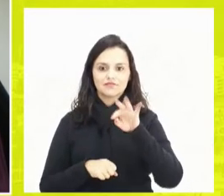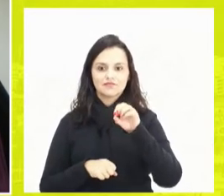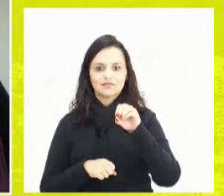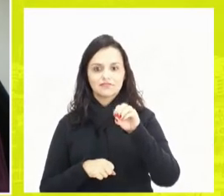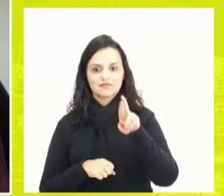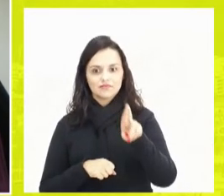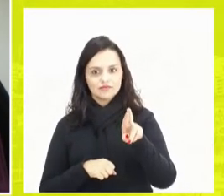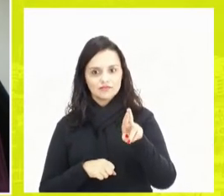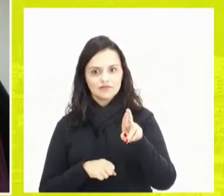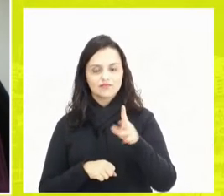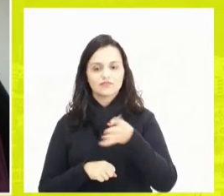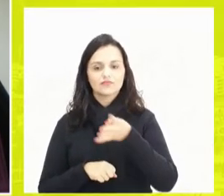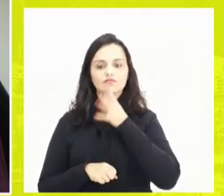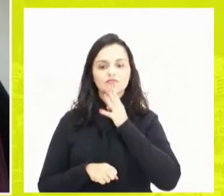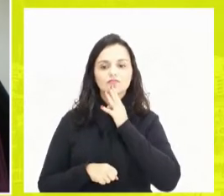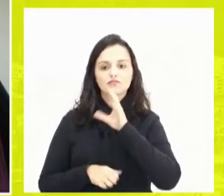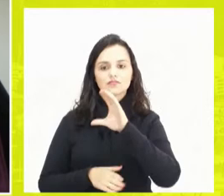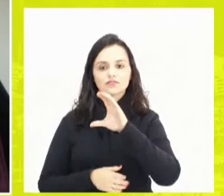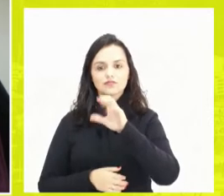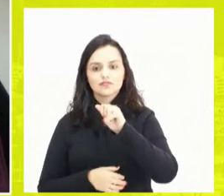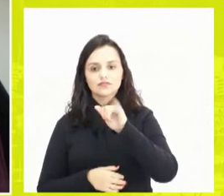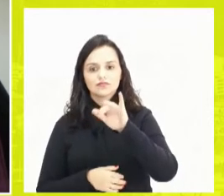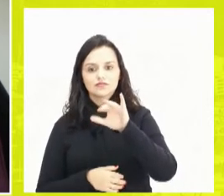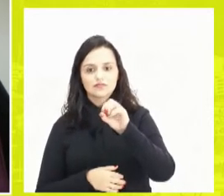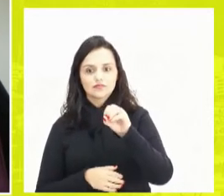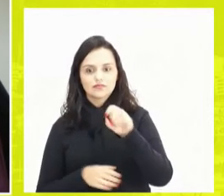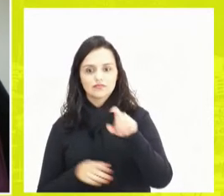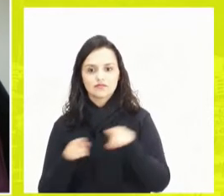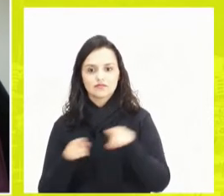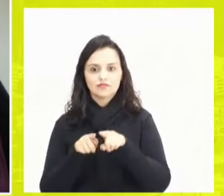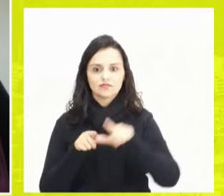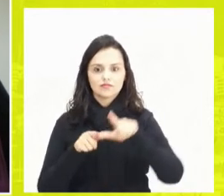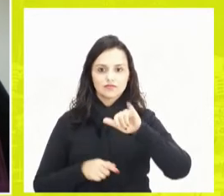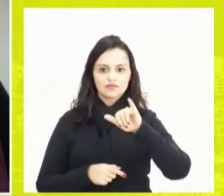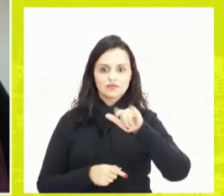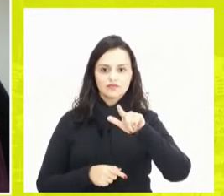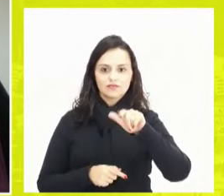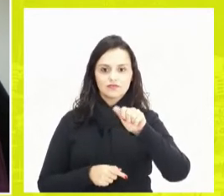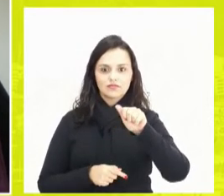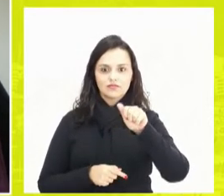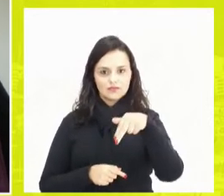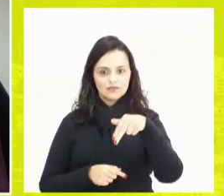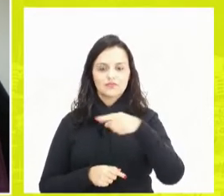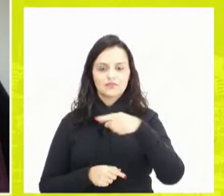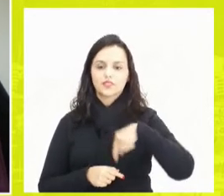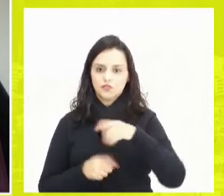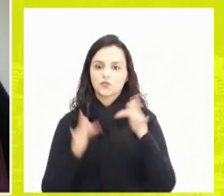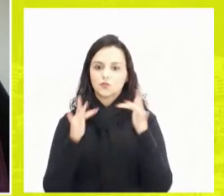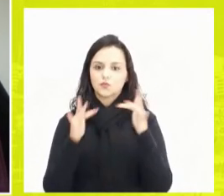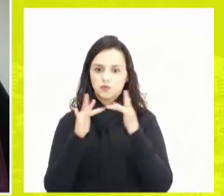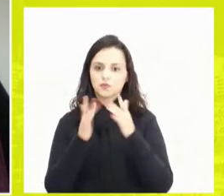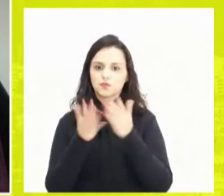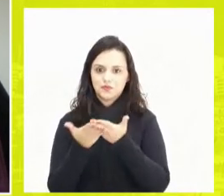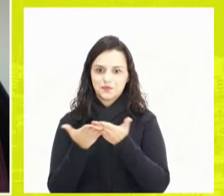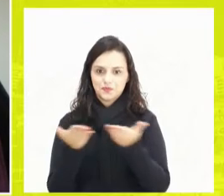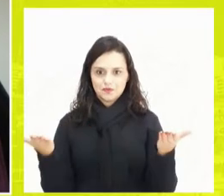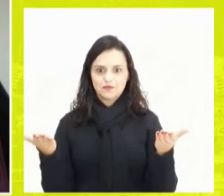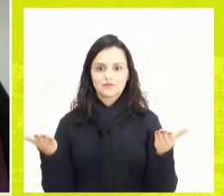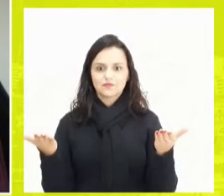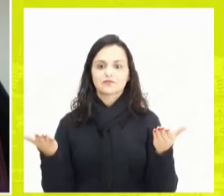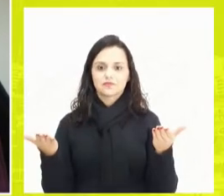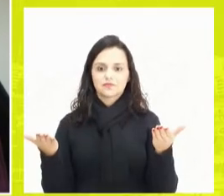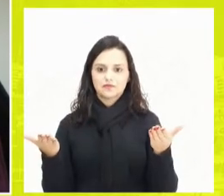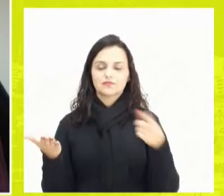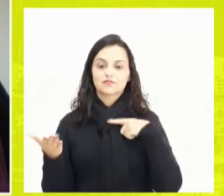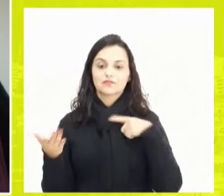and thank you for meeting lily and caillou i will get in touch with you the network